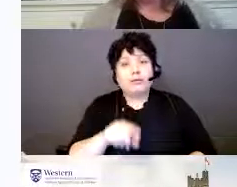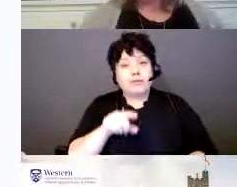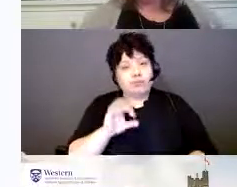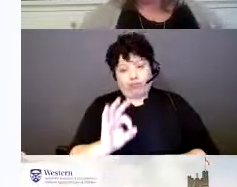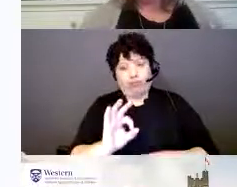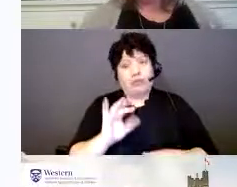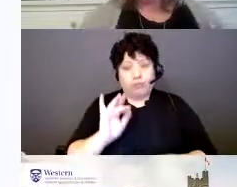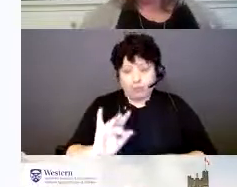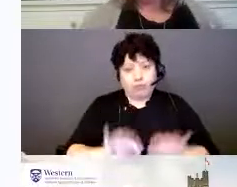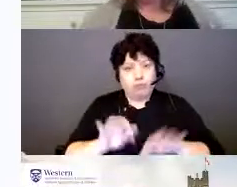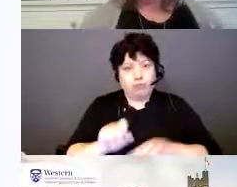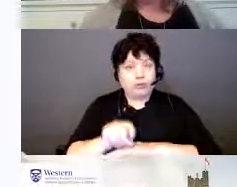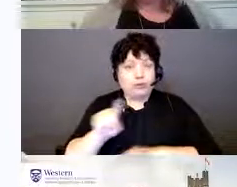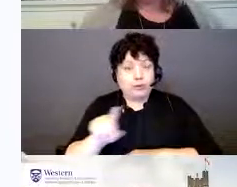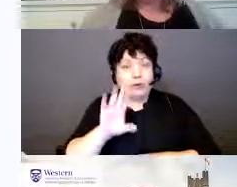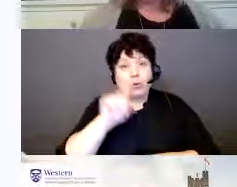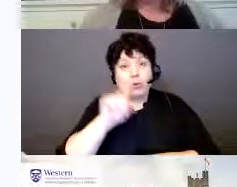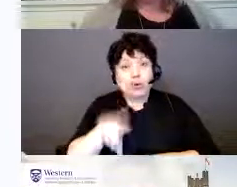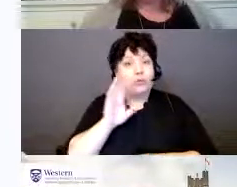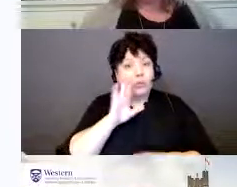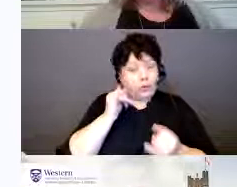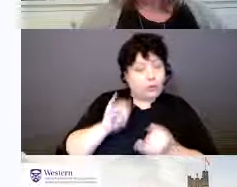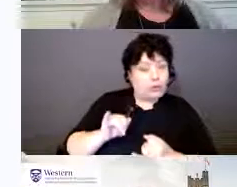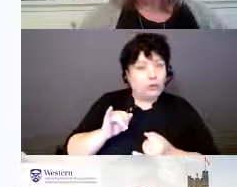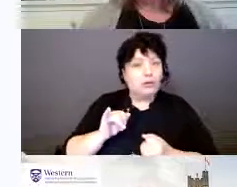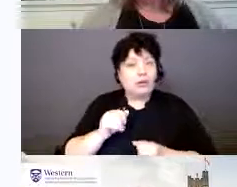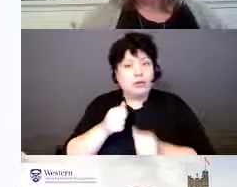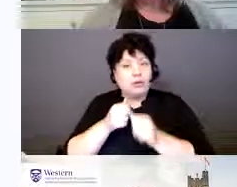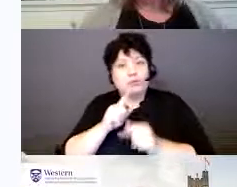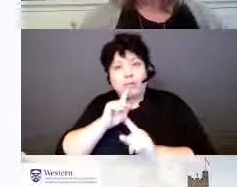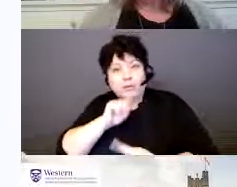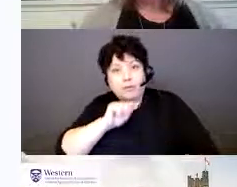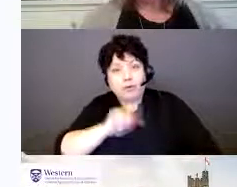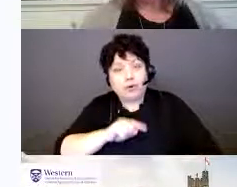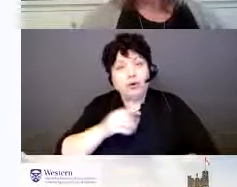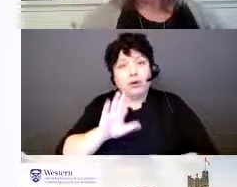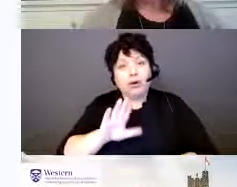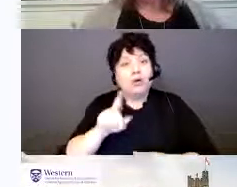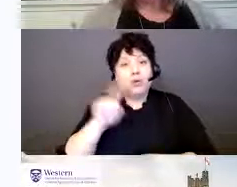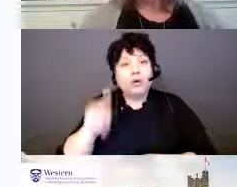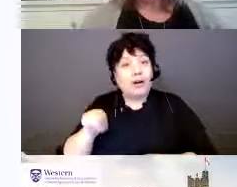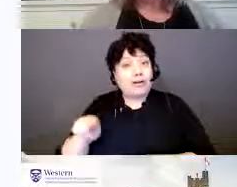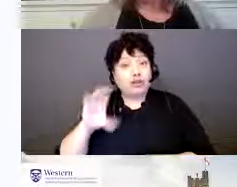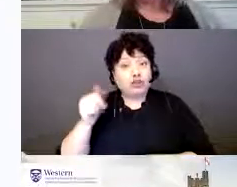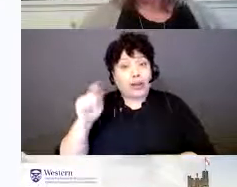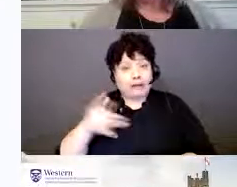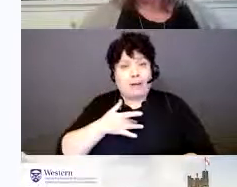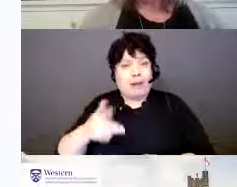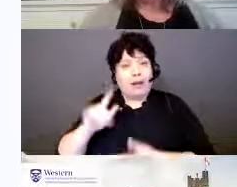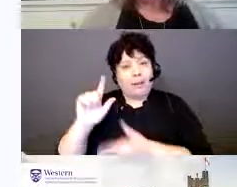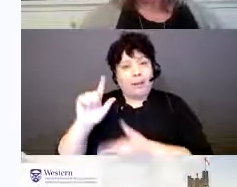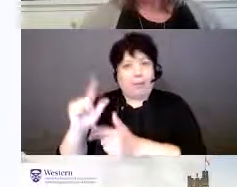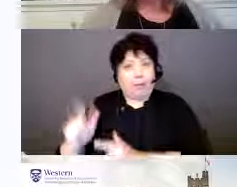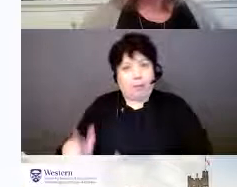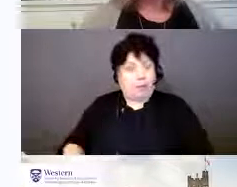us to make sure your question is answered, because we don't want to miss something that's posted in the chat box, because many people